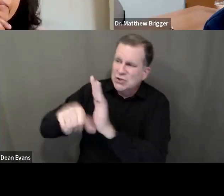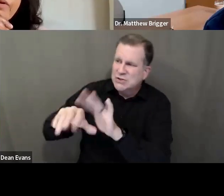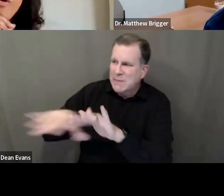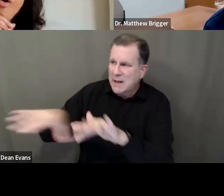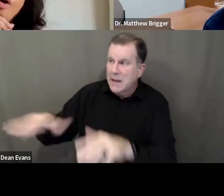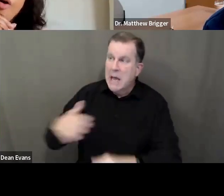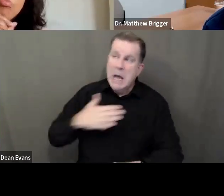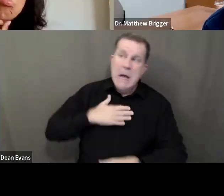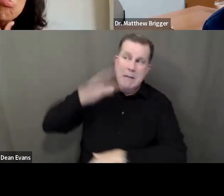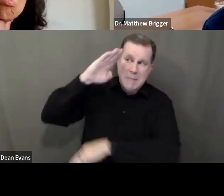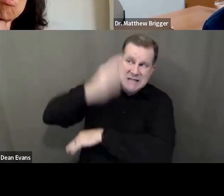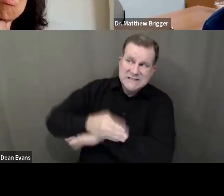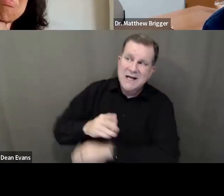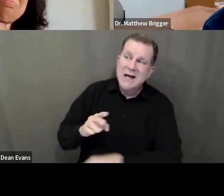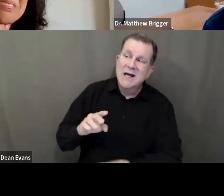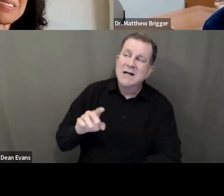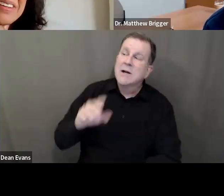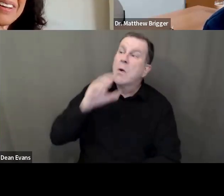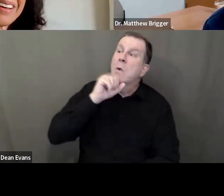1 month old.